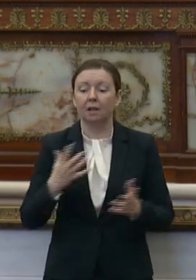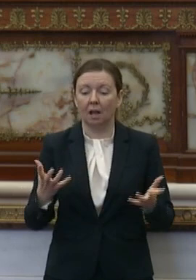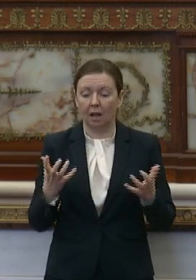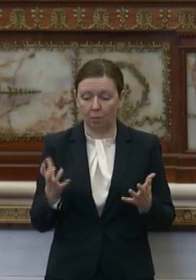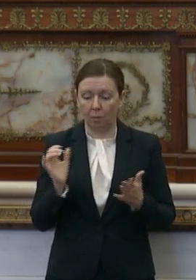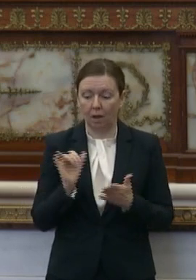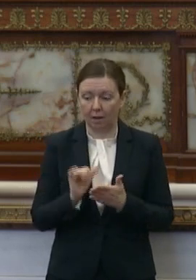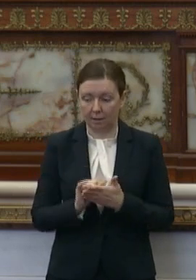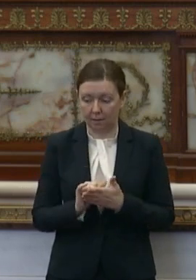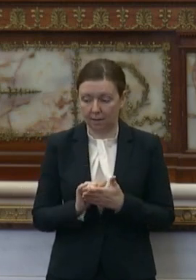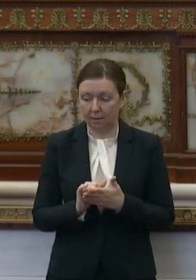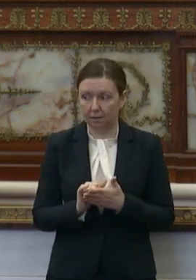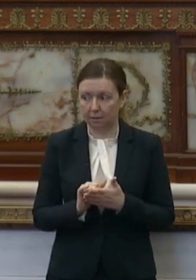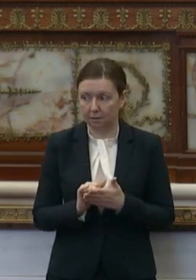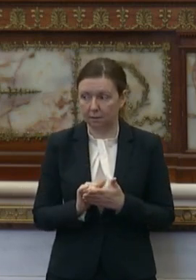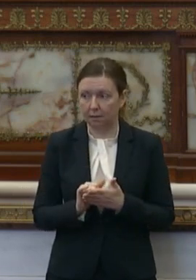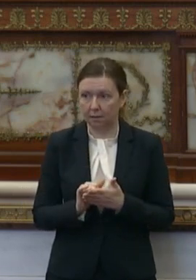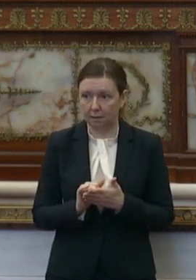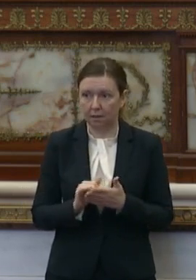it,